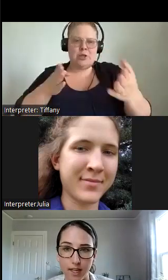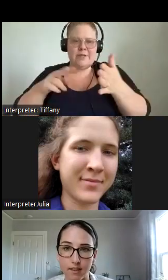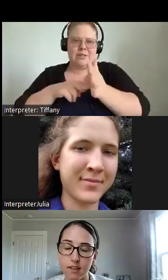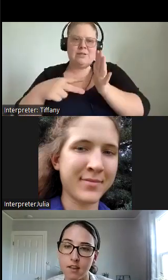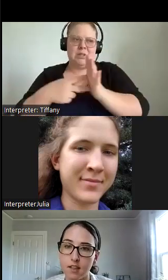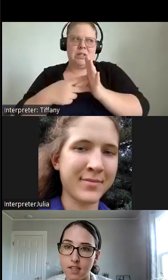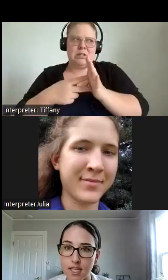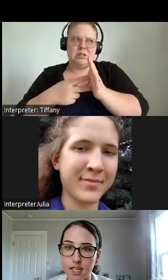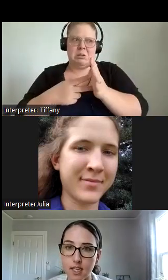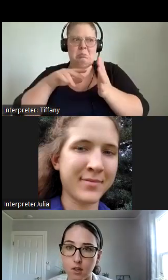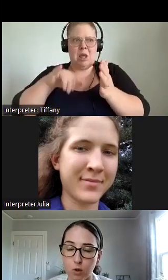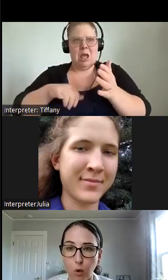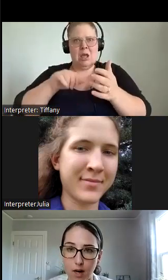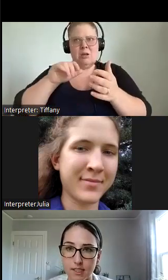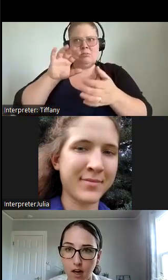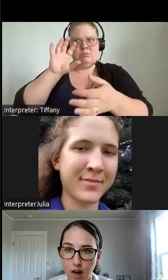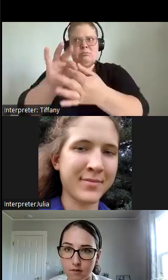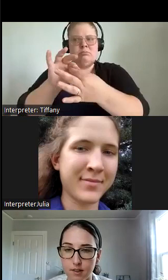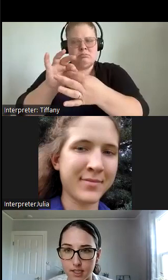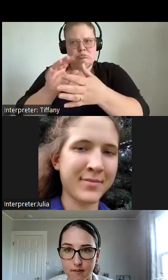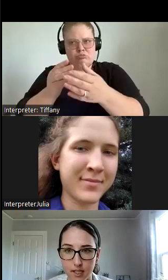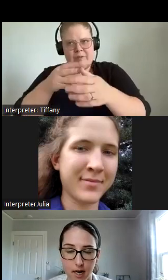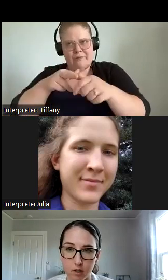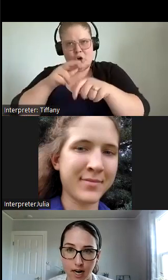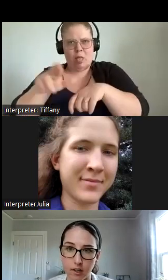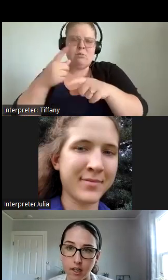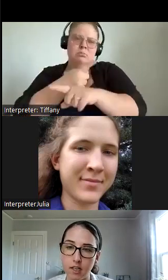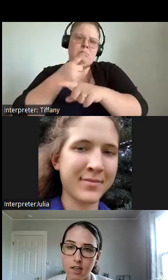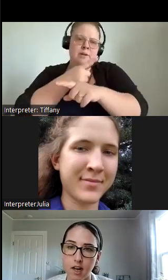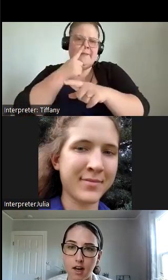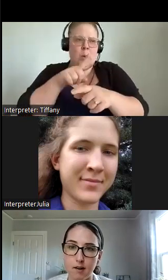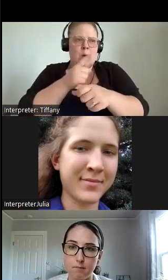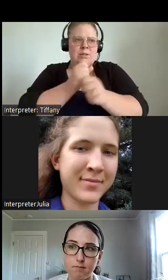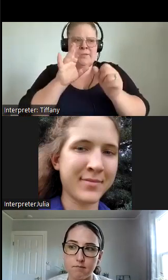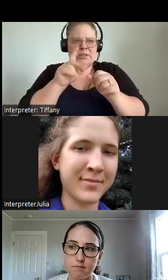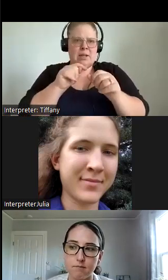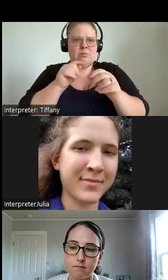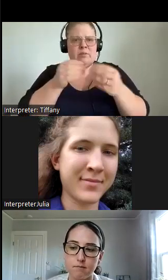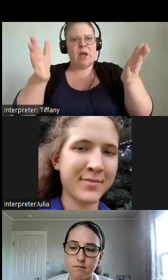line with the requirements of the safety net provider.